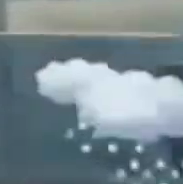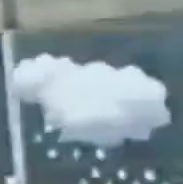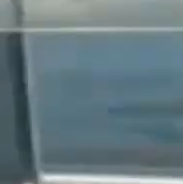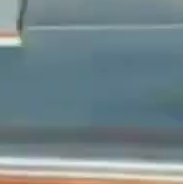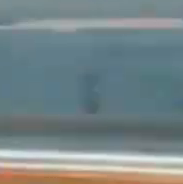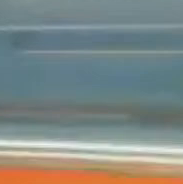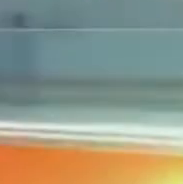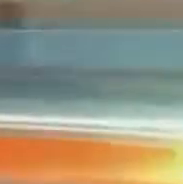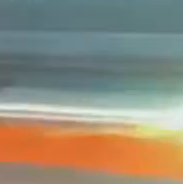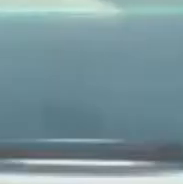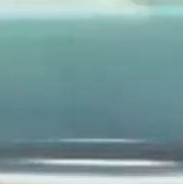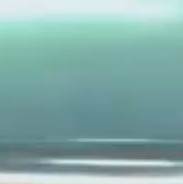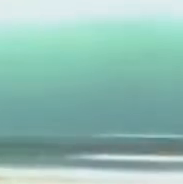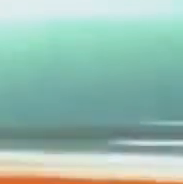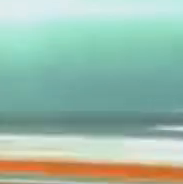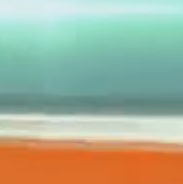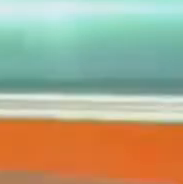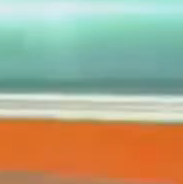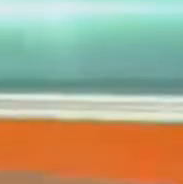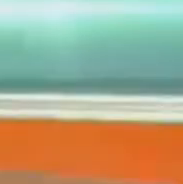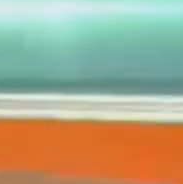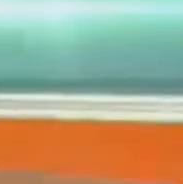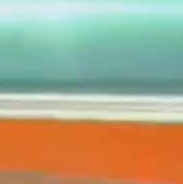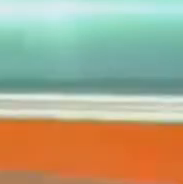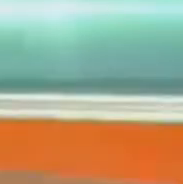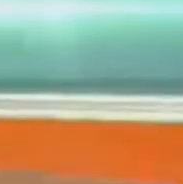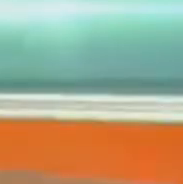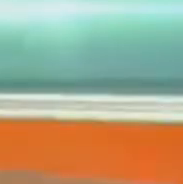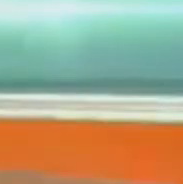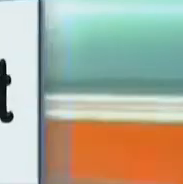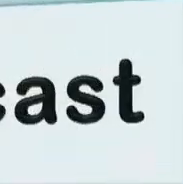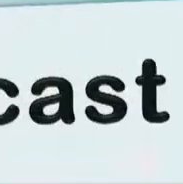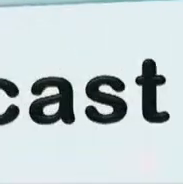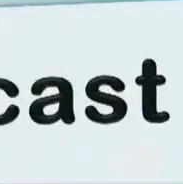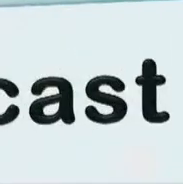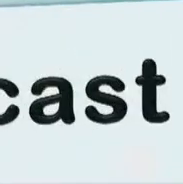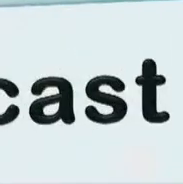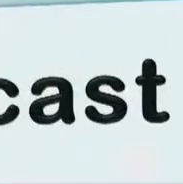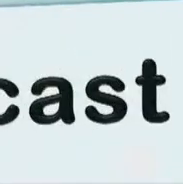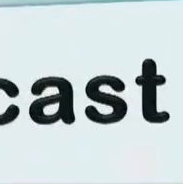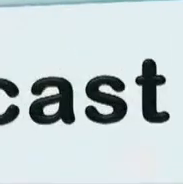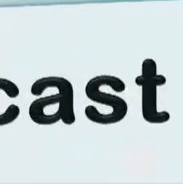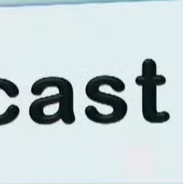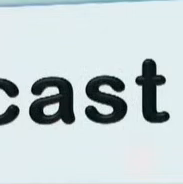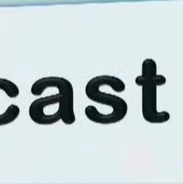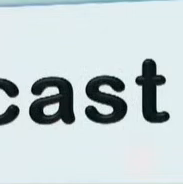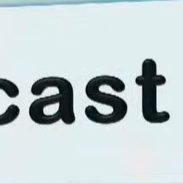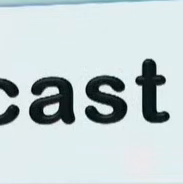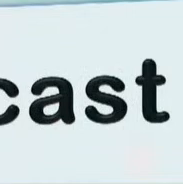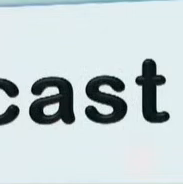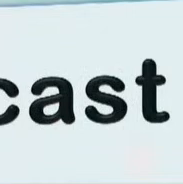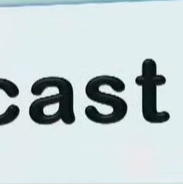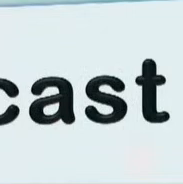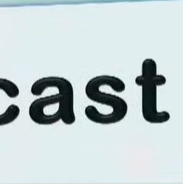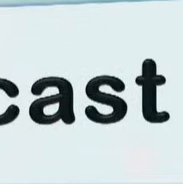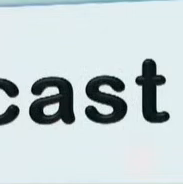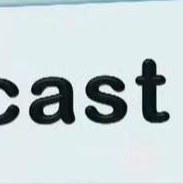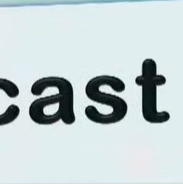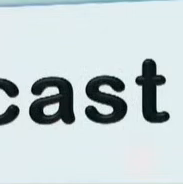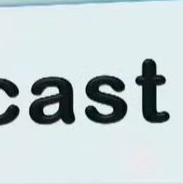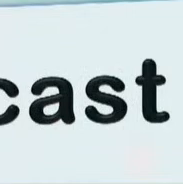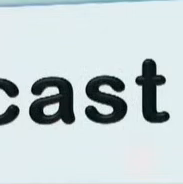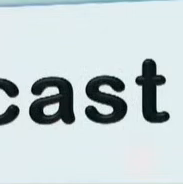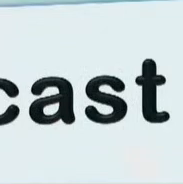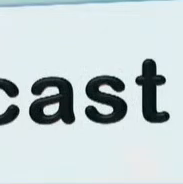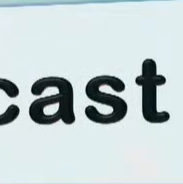long rains, March to May, across the country. That is why we are seeing rainfall activities across the country. Sempa Alex